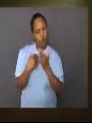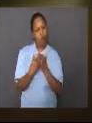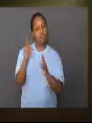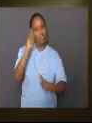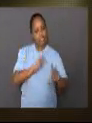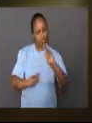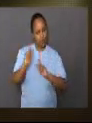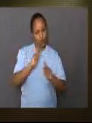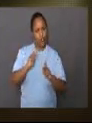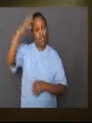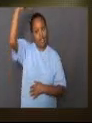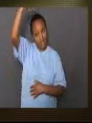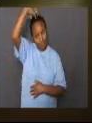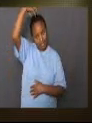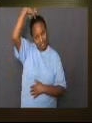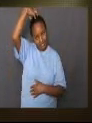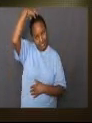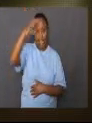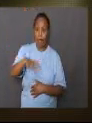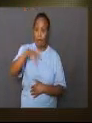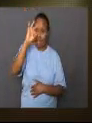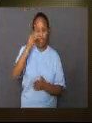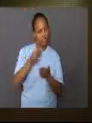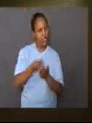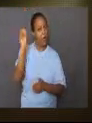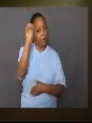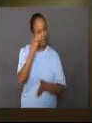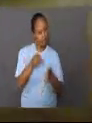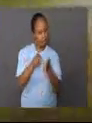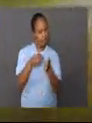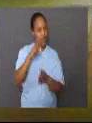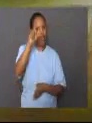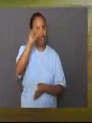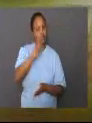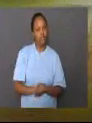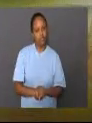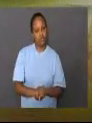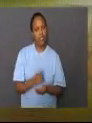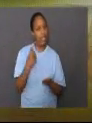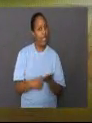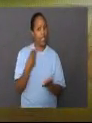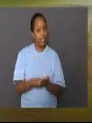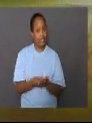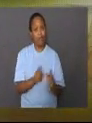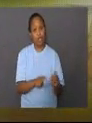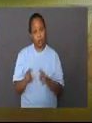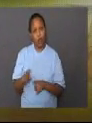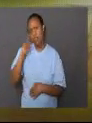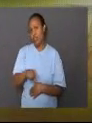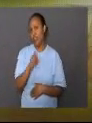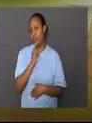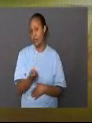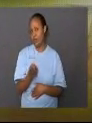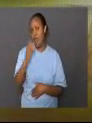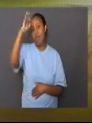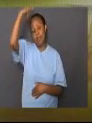must pay the government a percentage of the money they earn. This money is necessary for